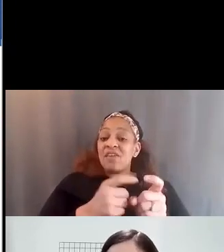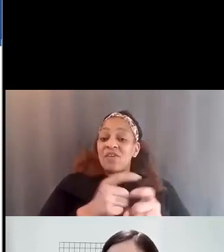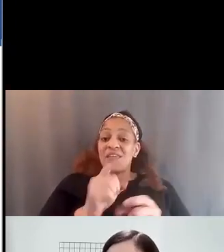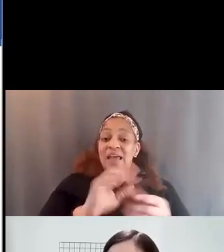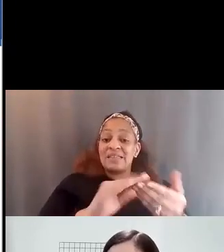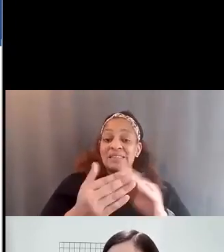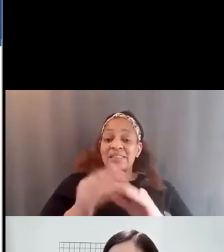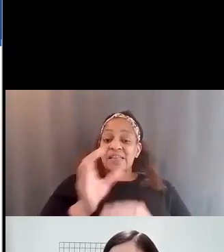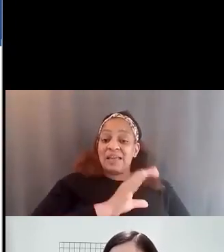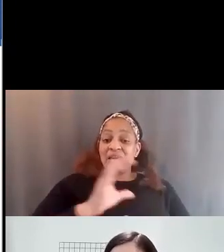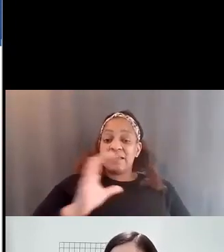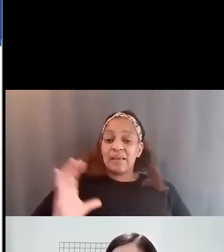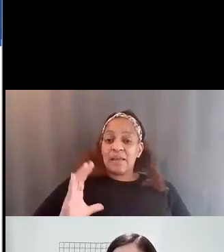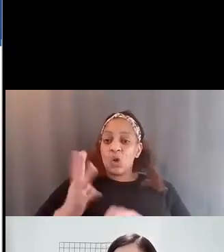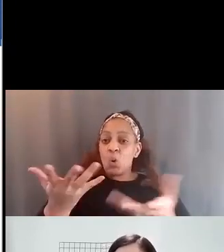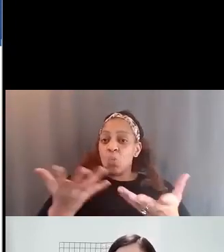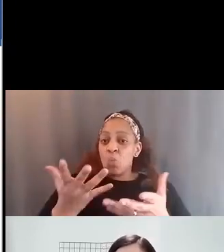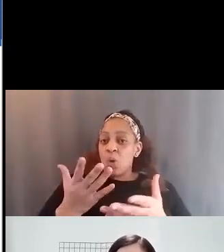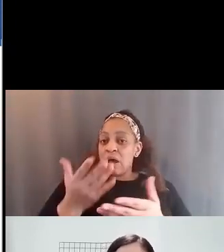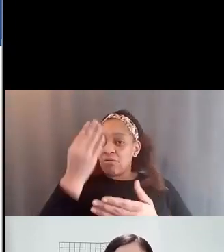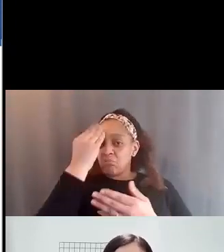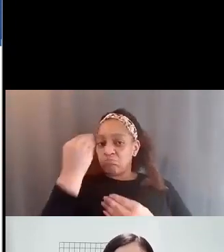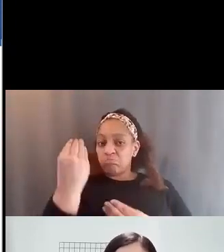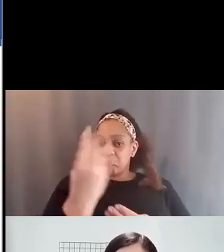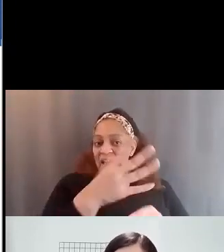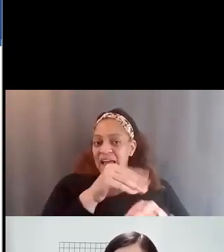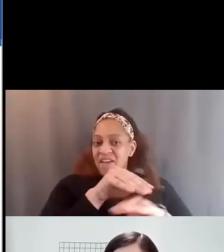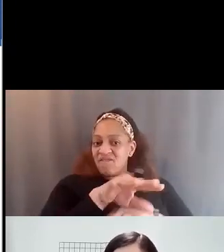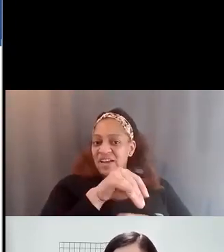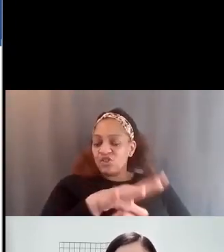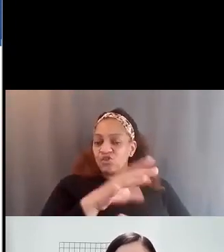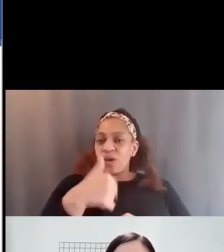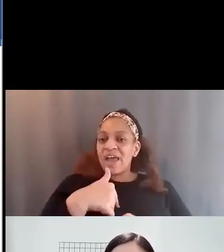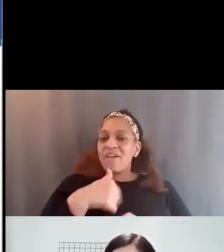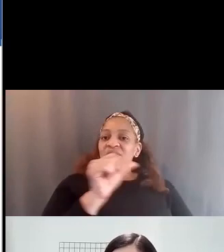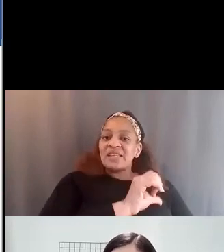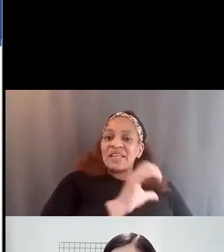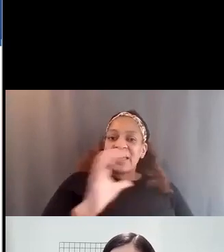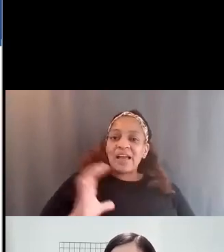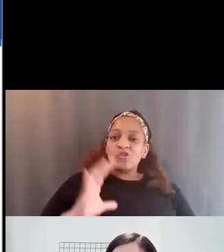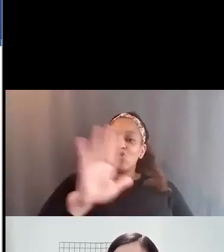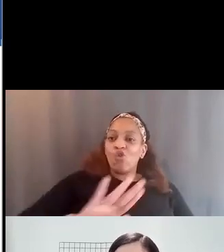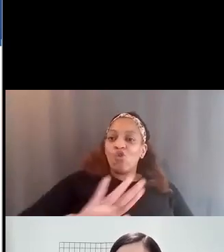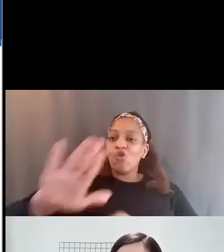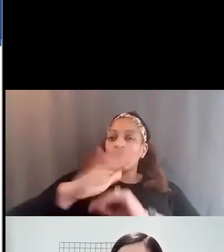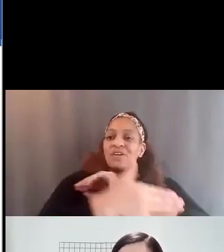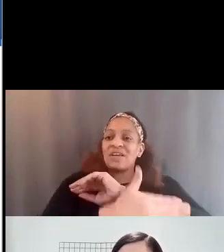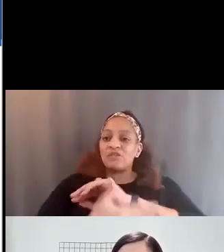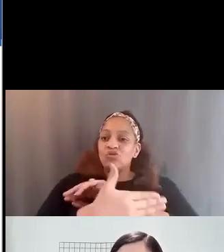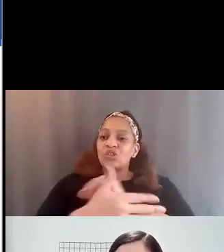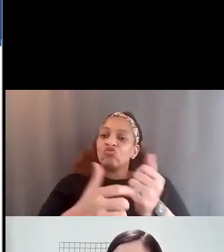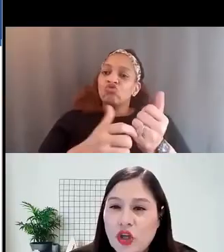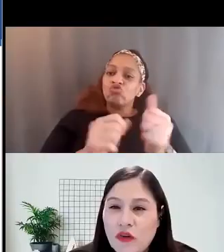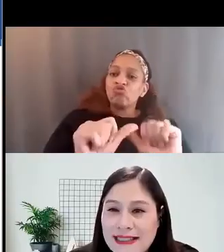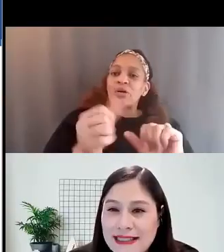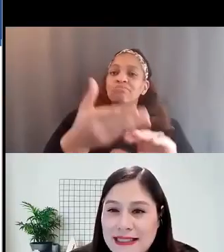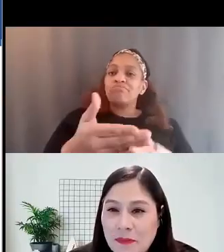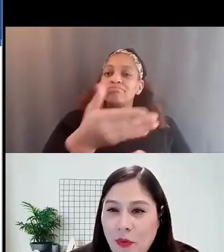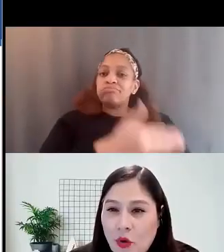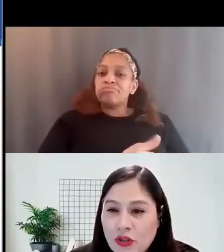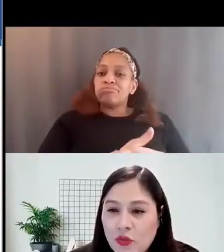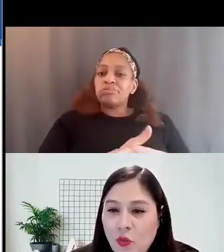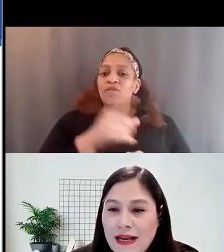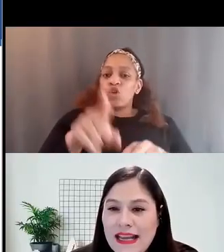councils across the country that are trying to move the needle on employment through managed long-term services